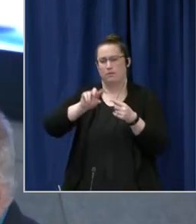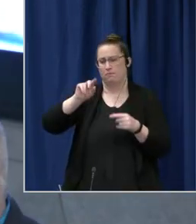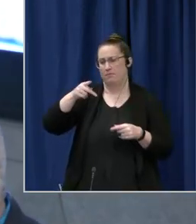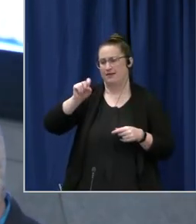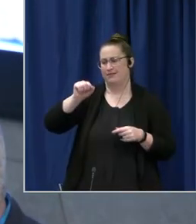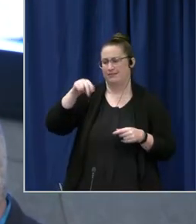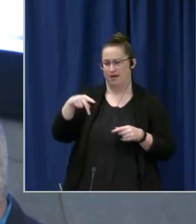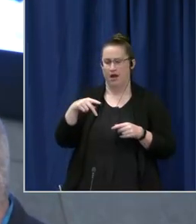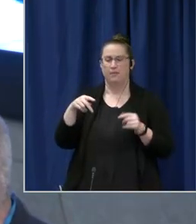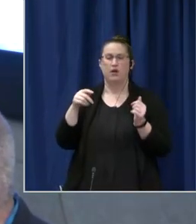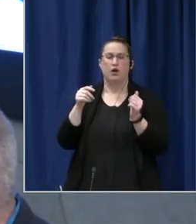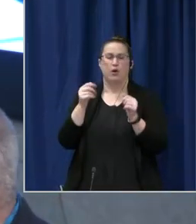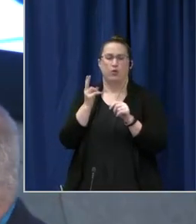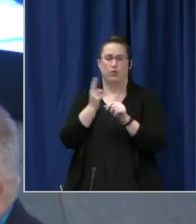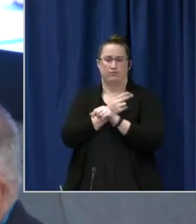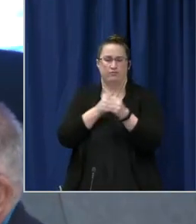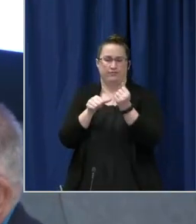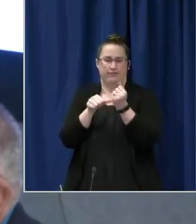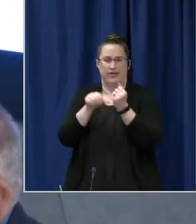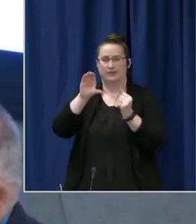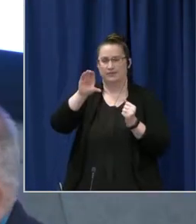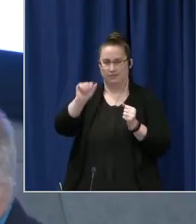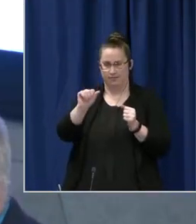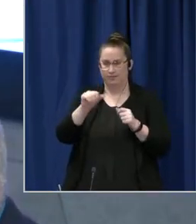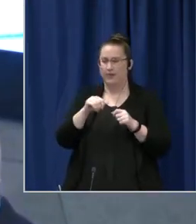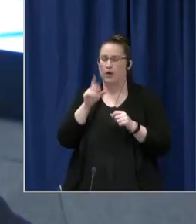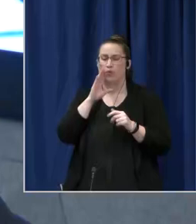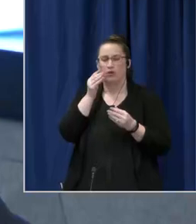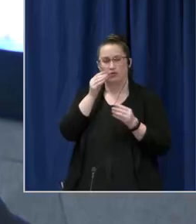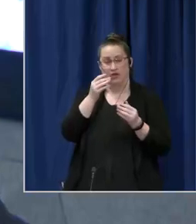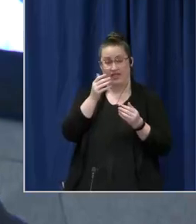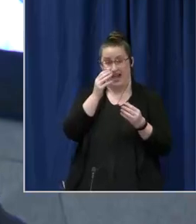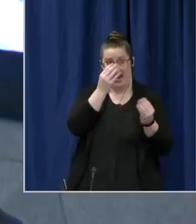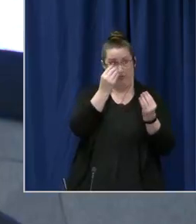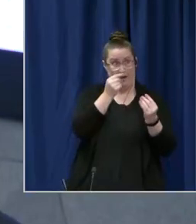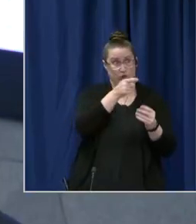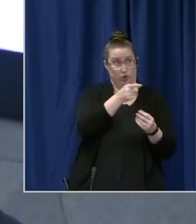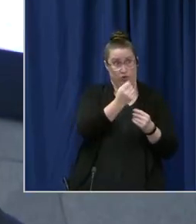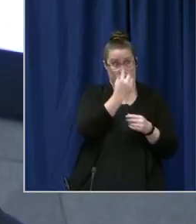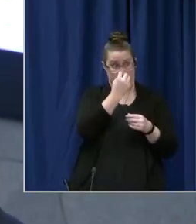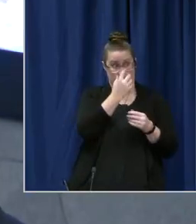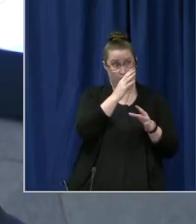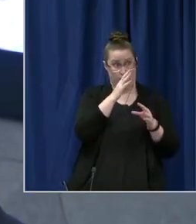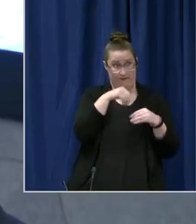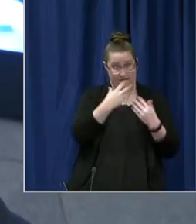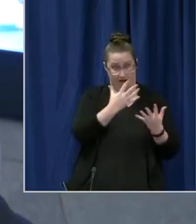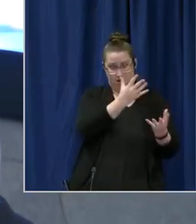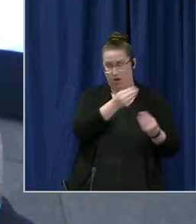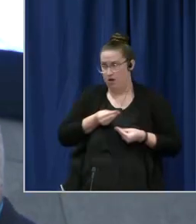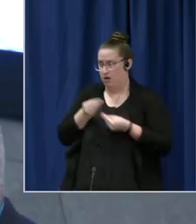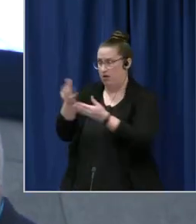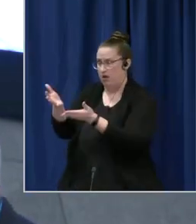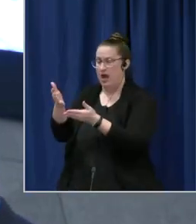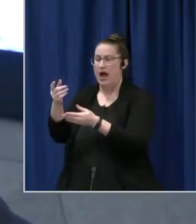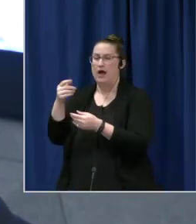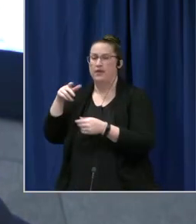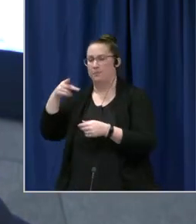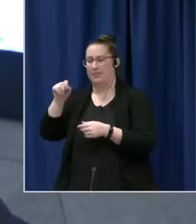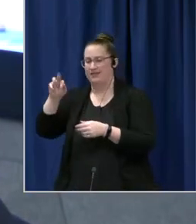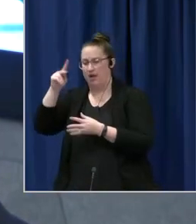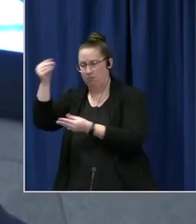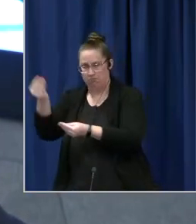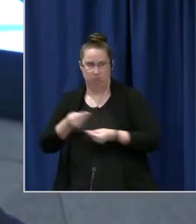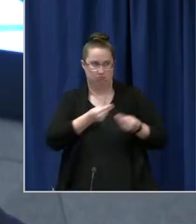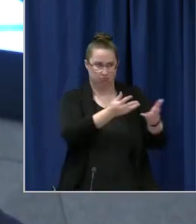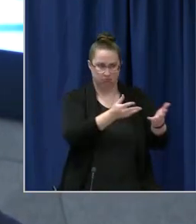a communications assistant who will relay the information you provide and tell you what the PSAP says back.